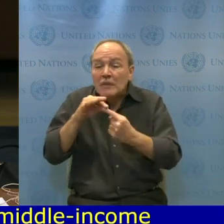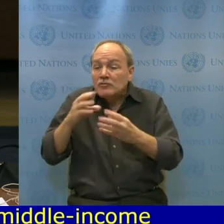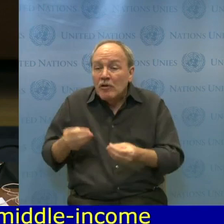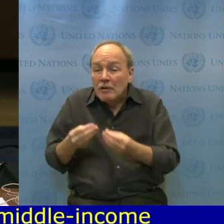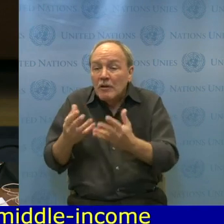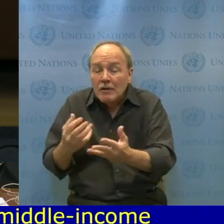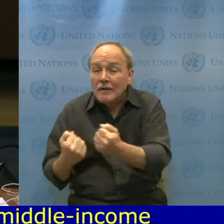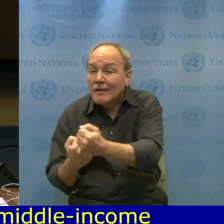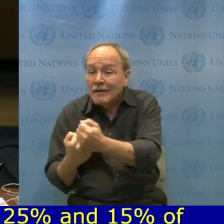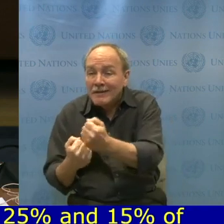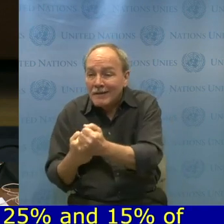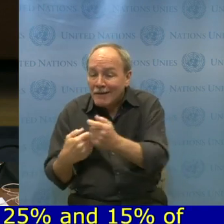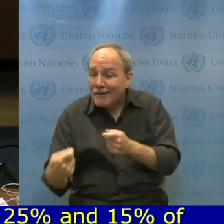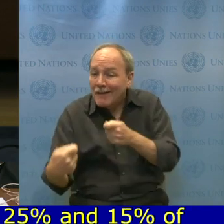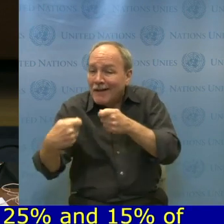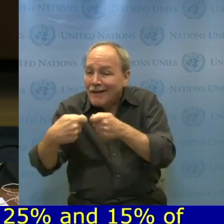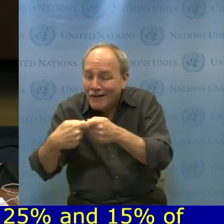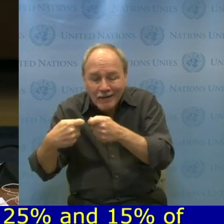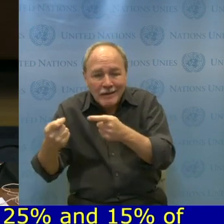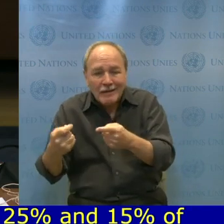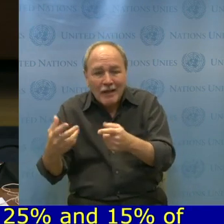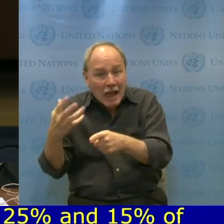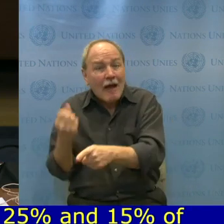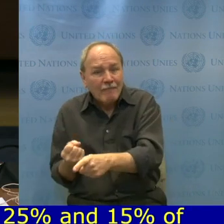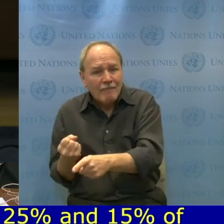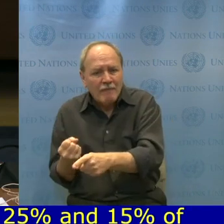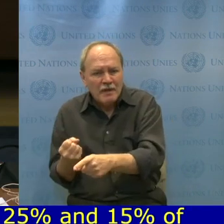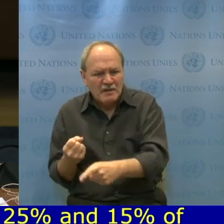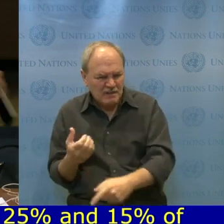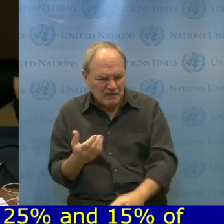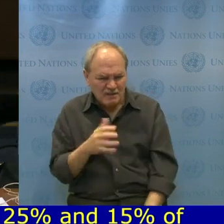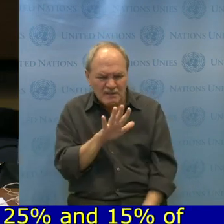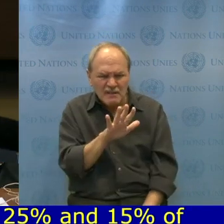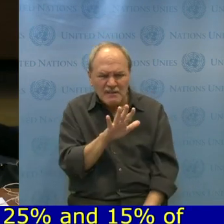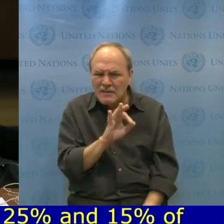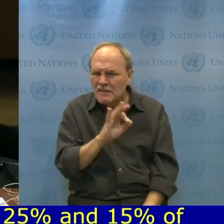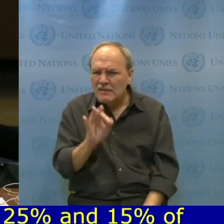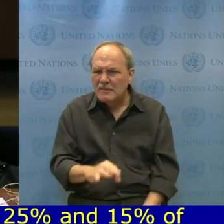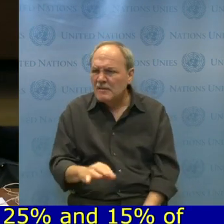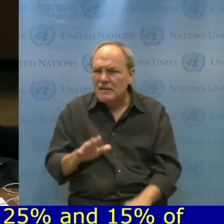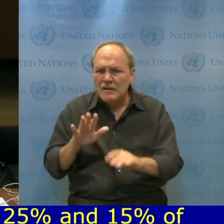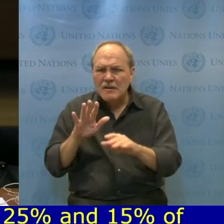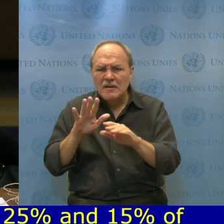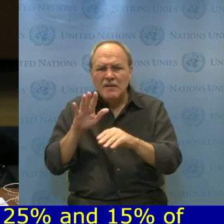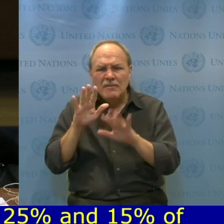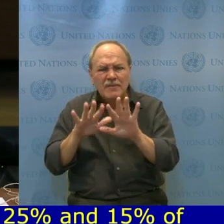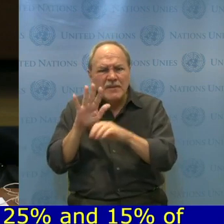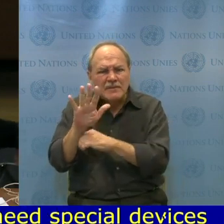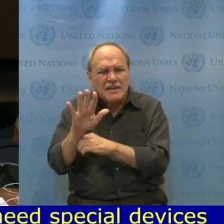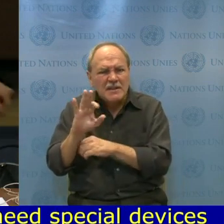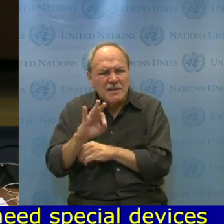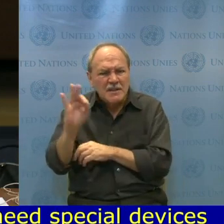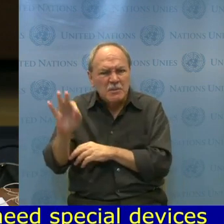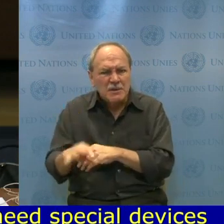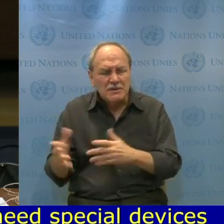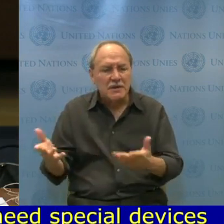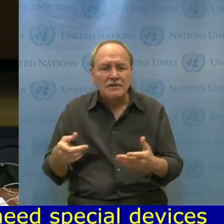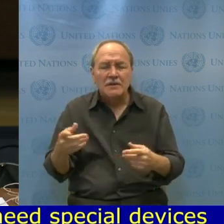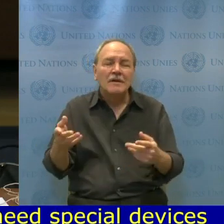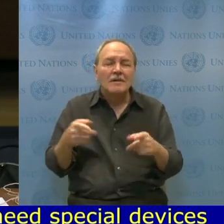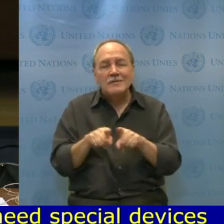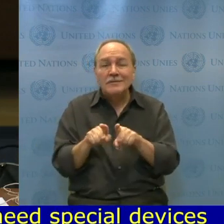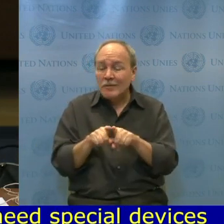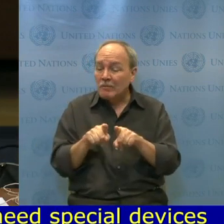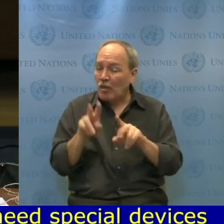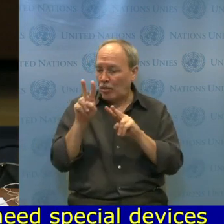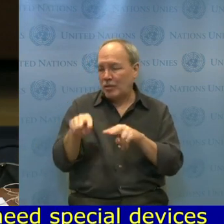to these. It is unacceptable that this still be deemed a matter of charity. It's also necessary for states to ensure